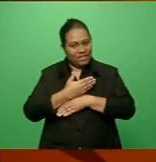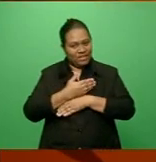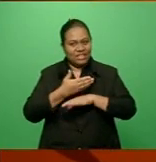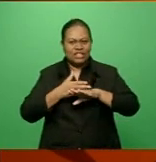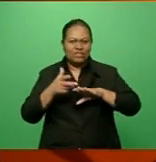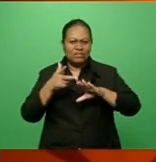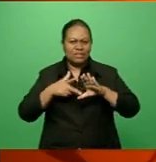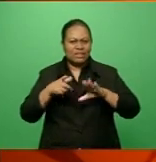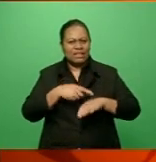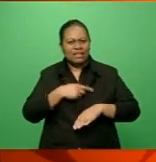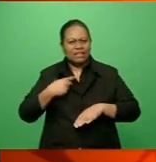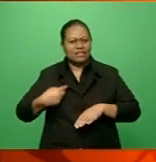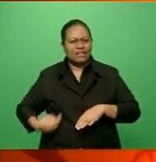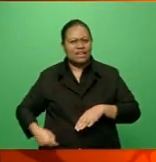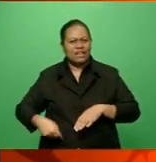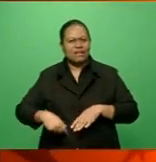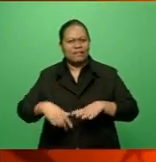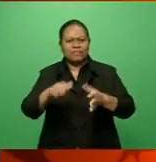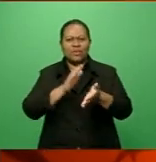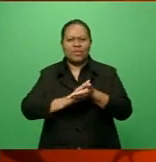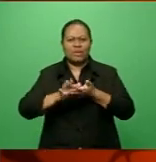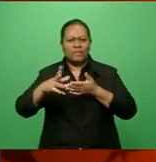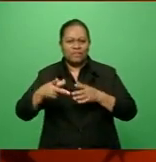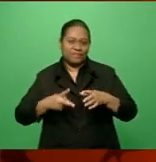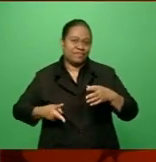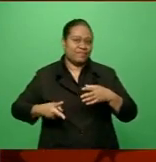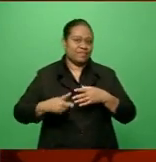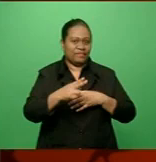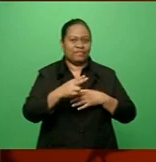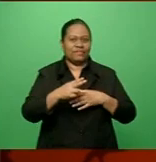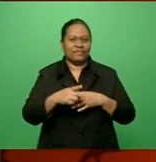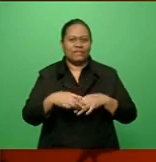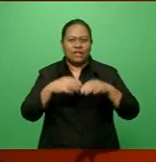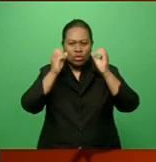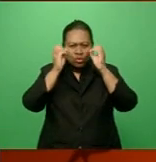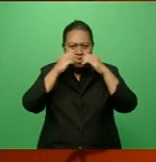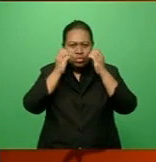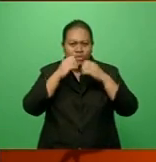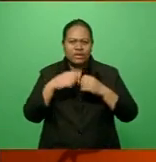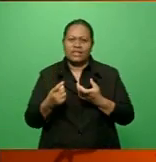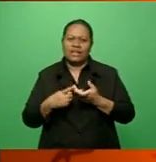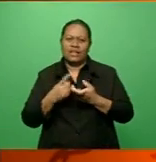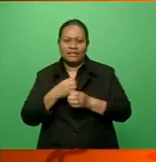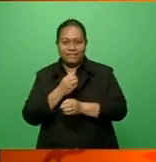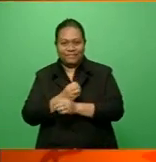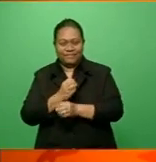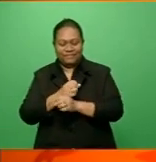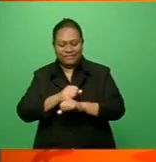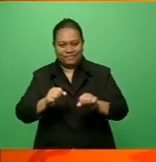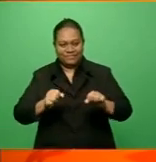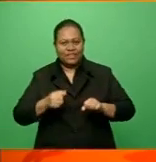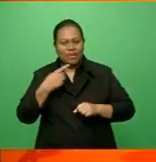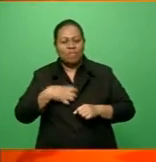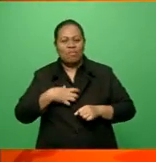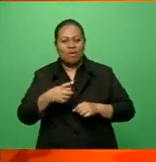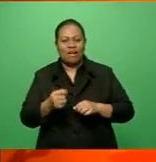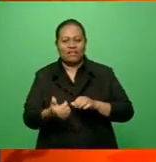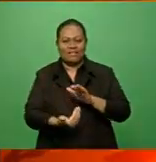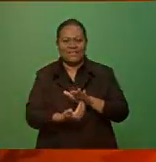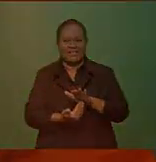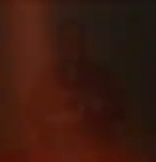new media, Chinese firm Huawei to launch a rival to Google's Android operating system. Find out more after the